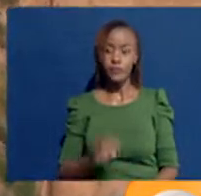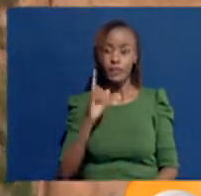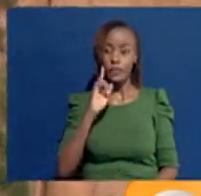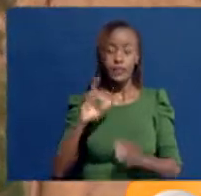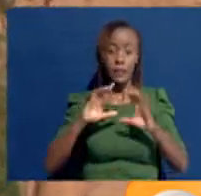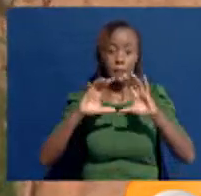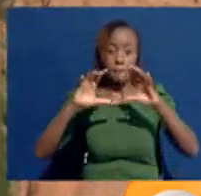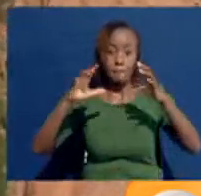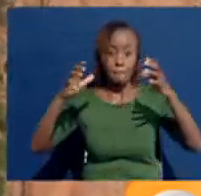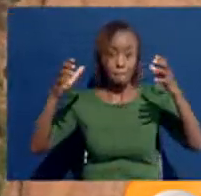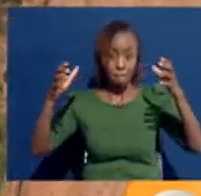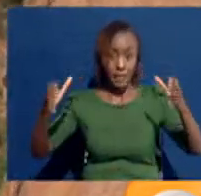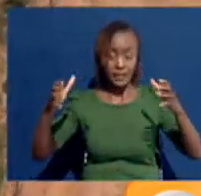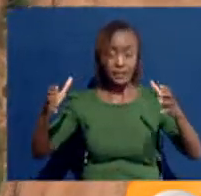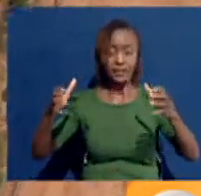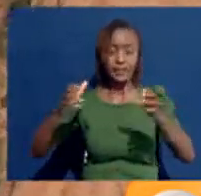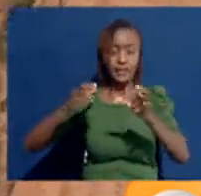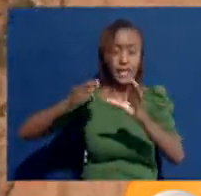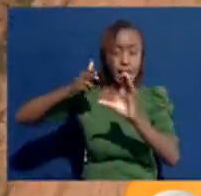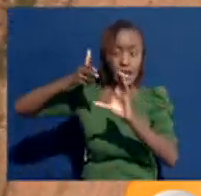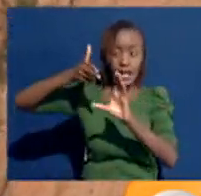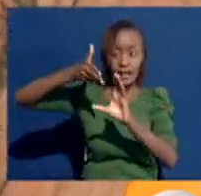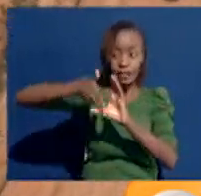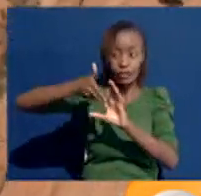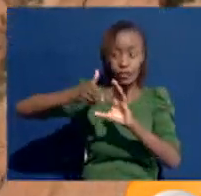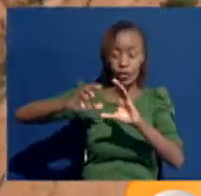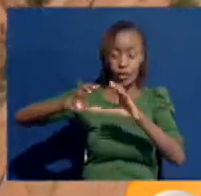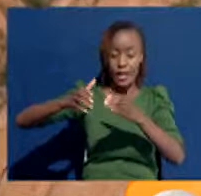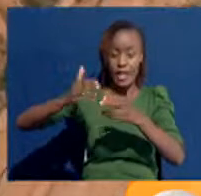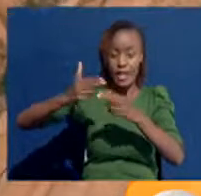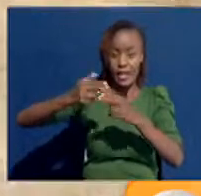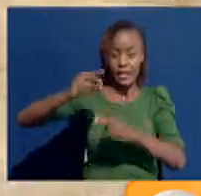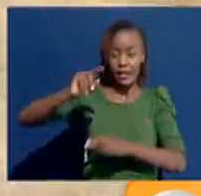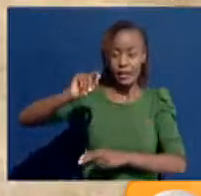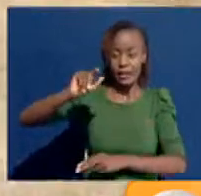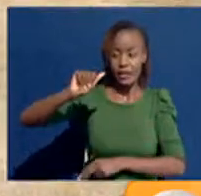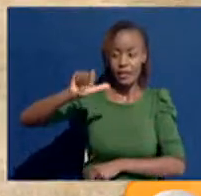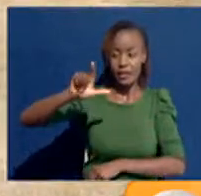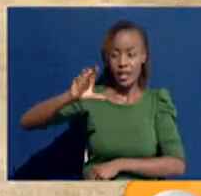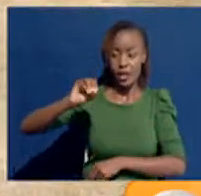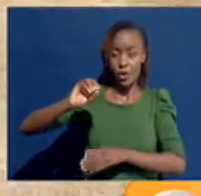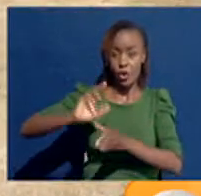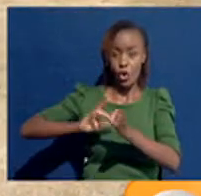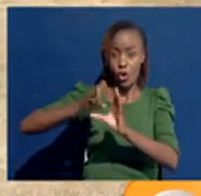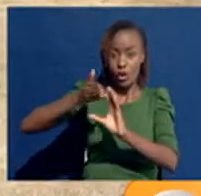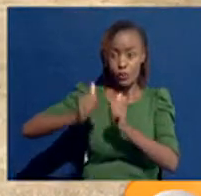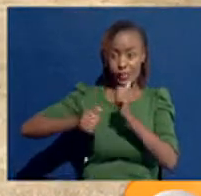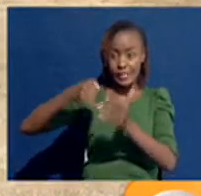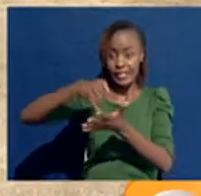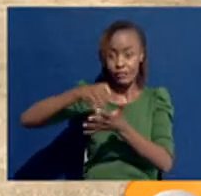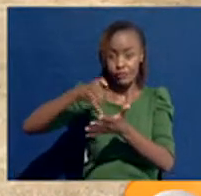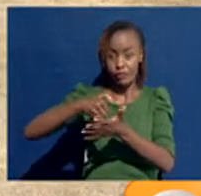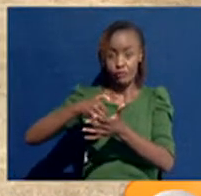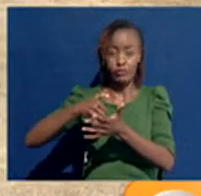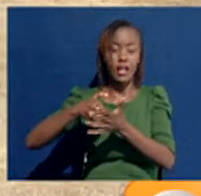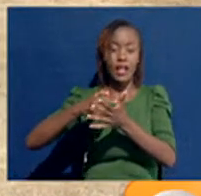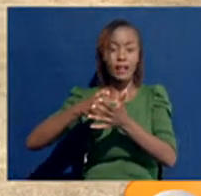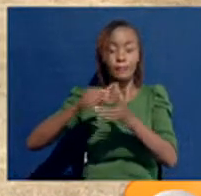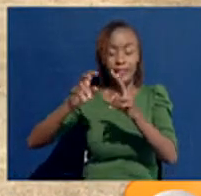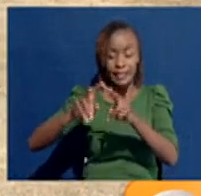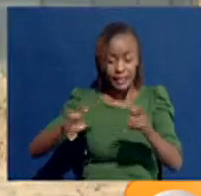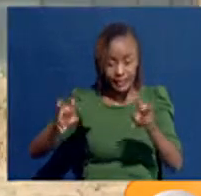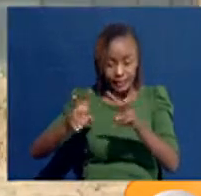Multinational oil and gas exploration company Tullow Oil, which ventured into oil exploration in Kenya